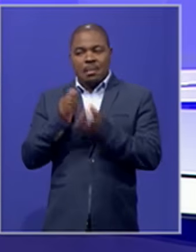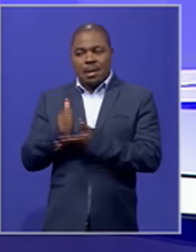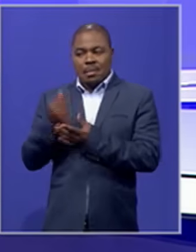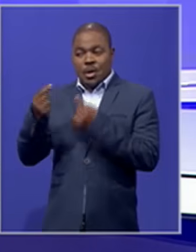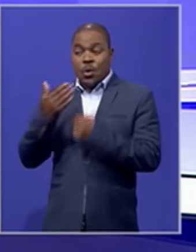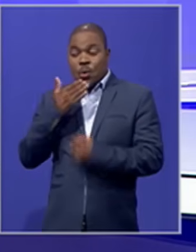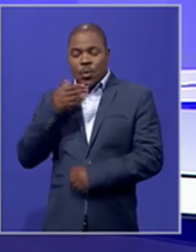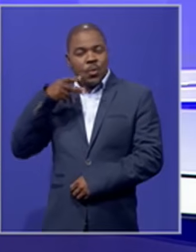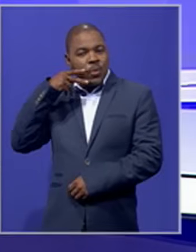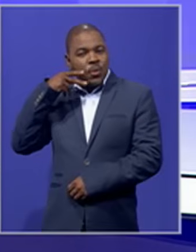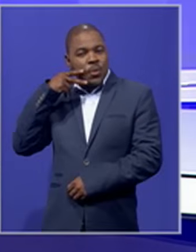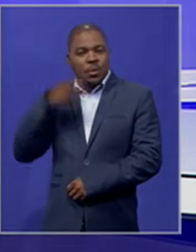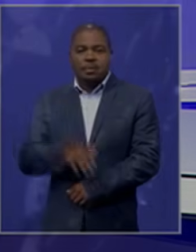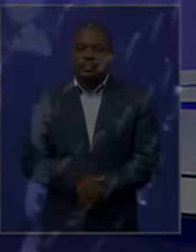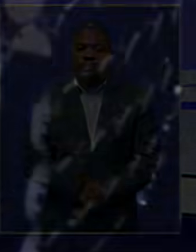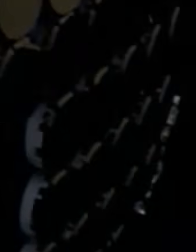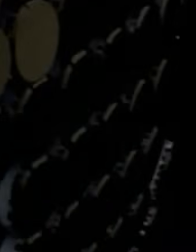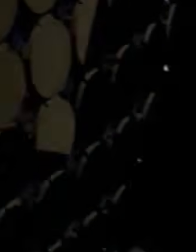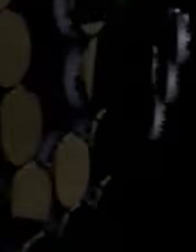Letlalo.